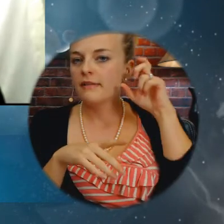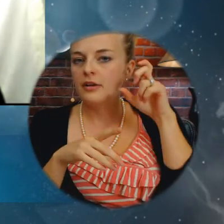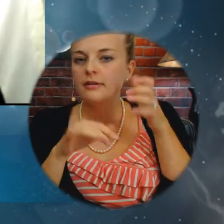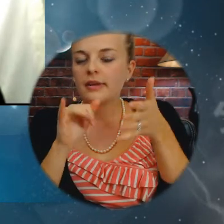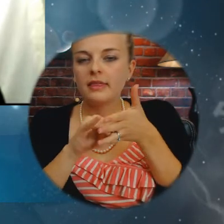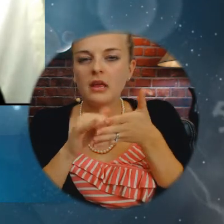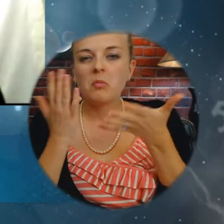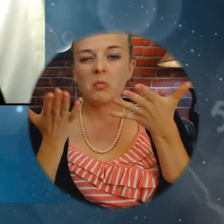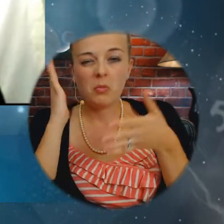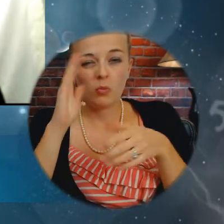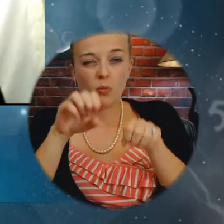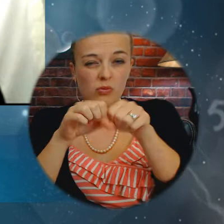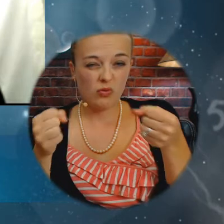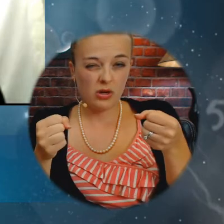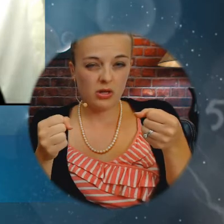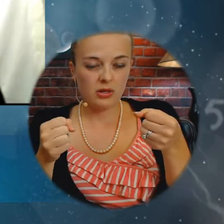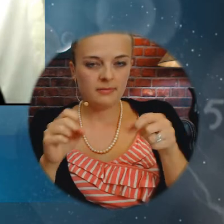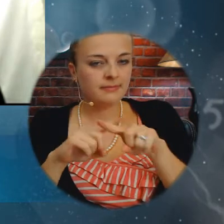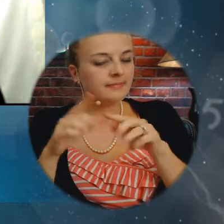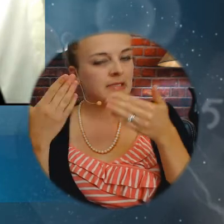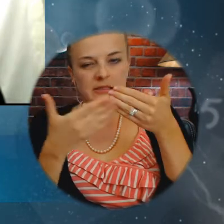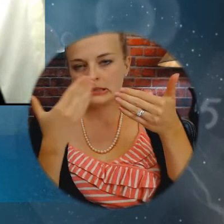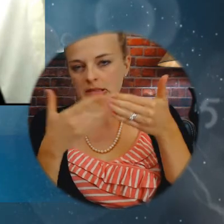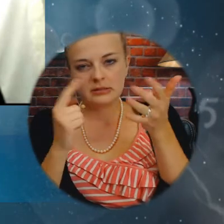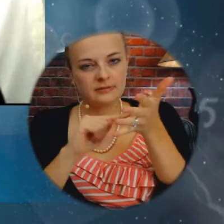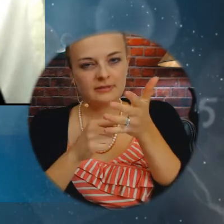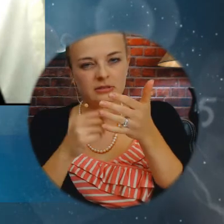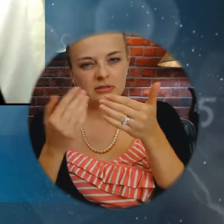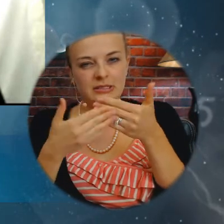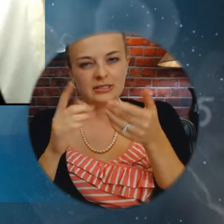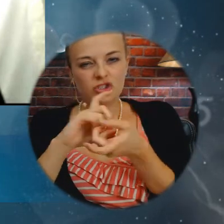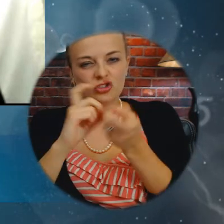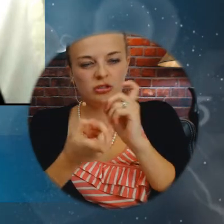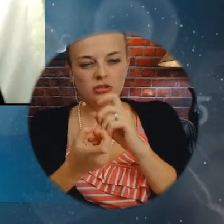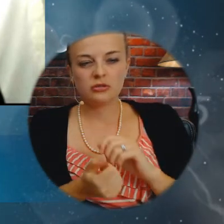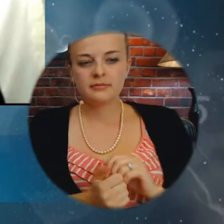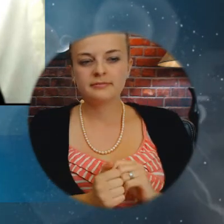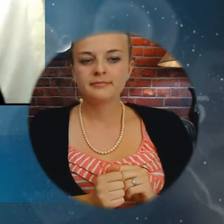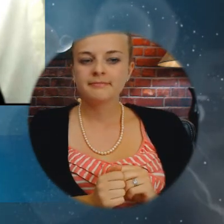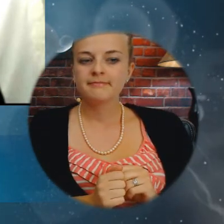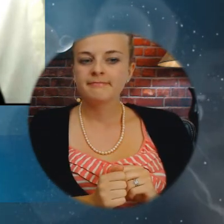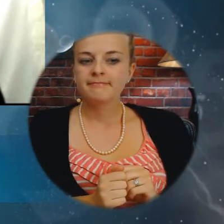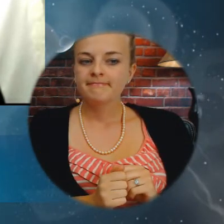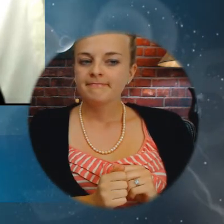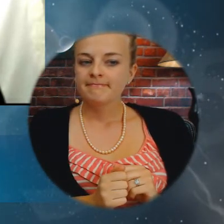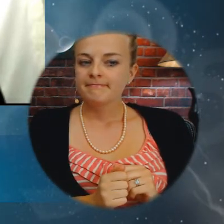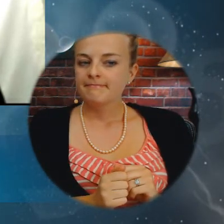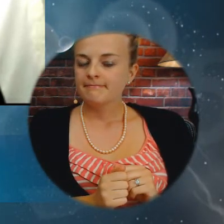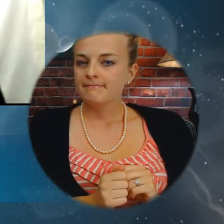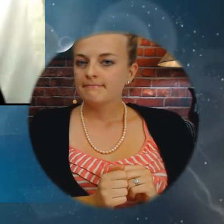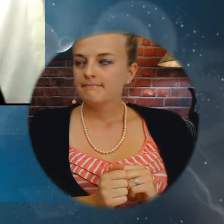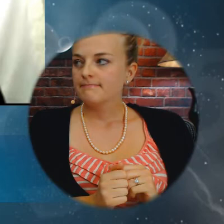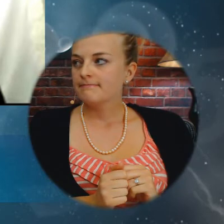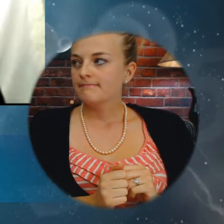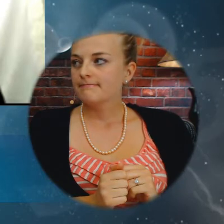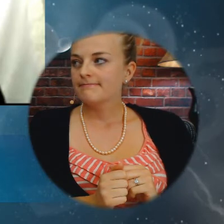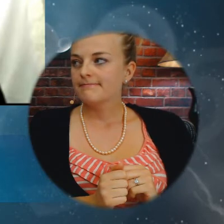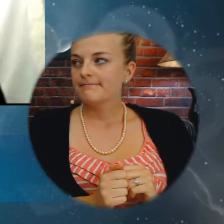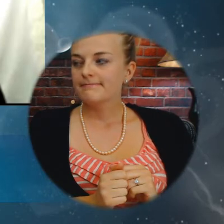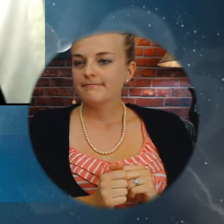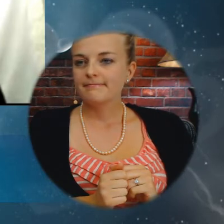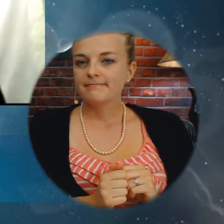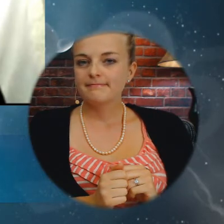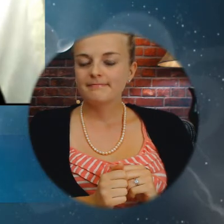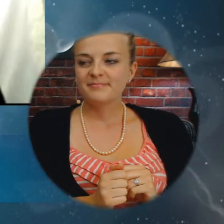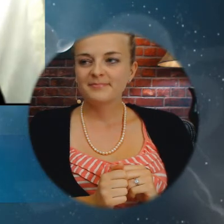electrical component going into a person's ear or in their body, for instance, so that's a, you know, that's a service that can be formed right in the clinician's